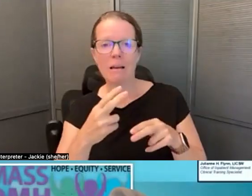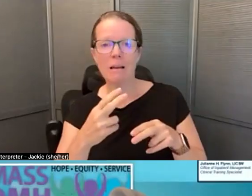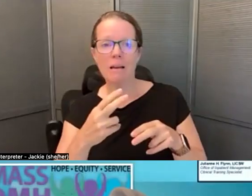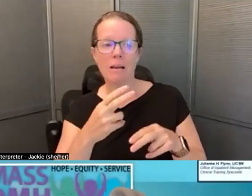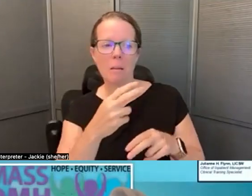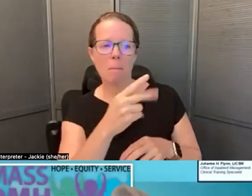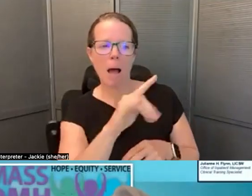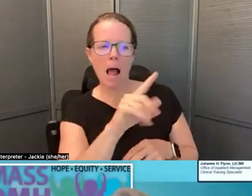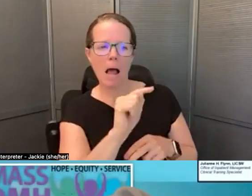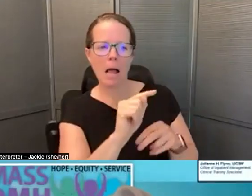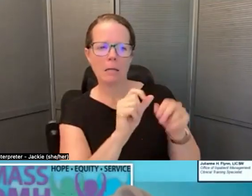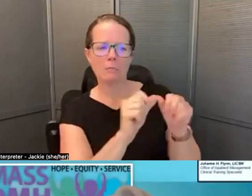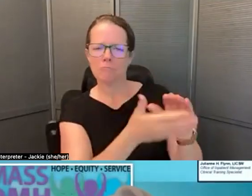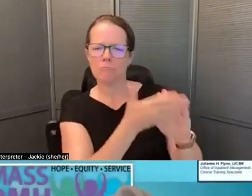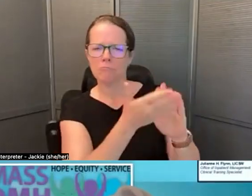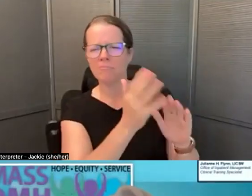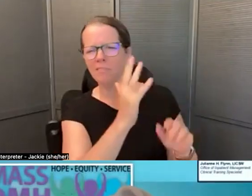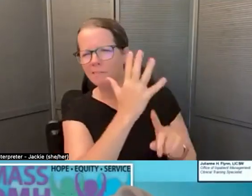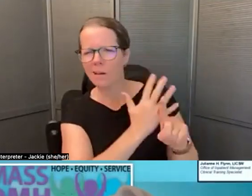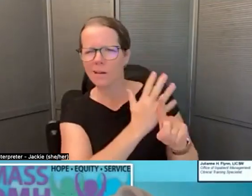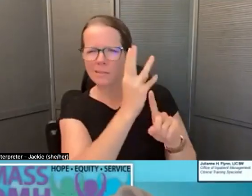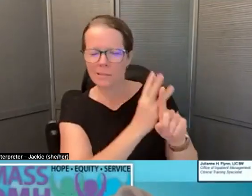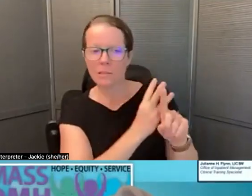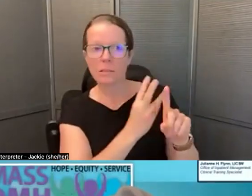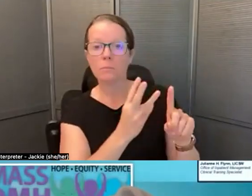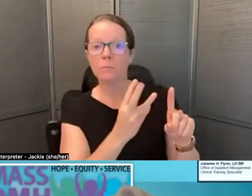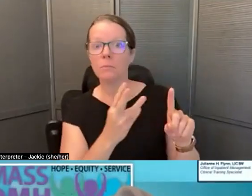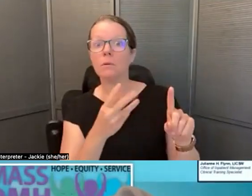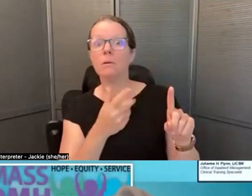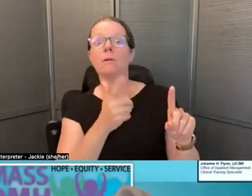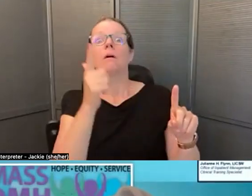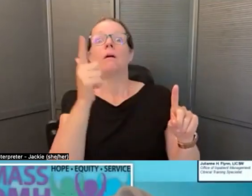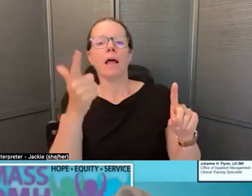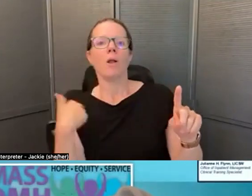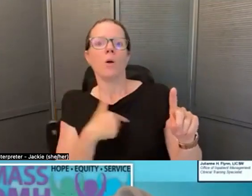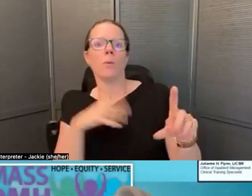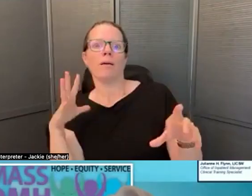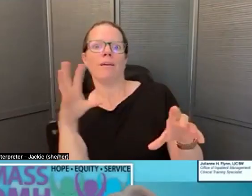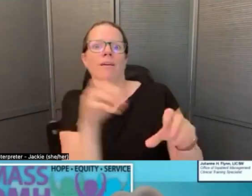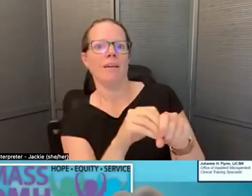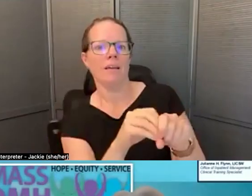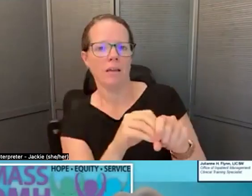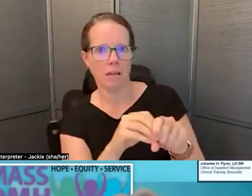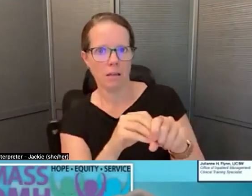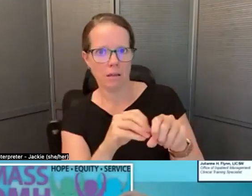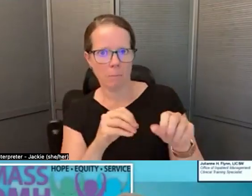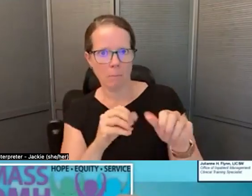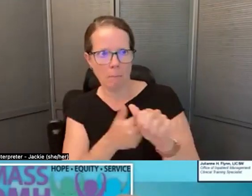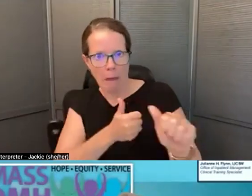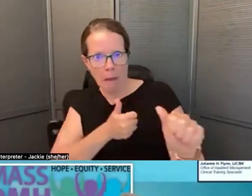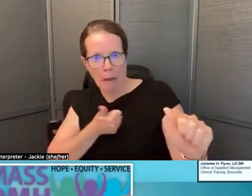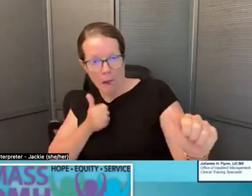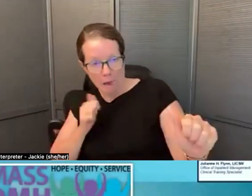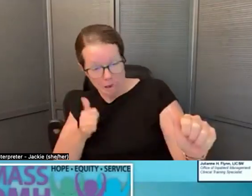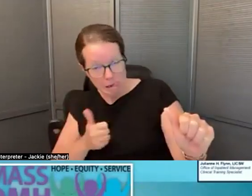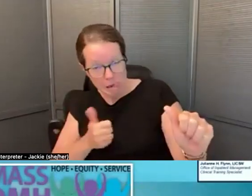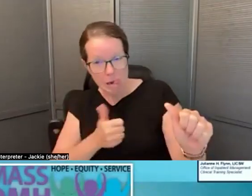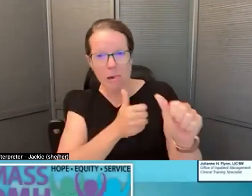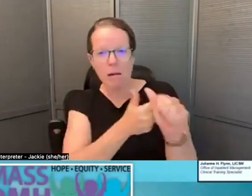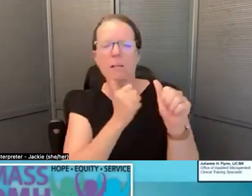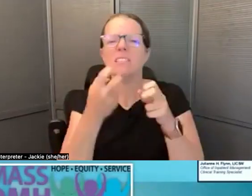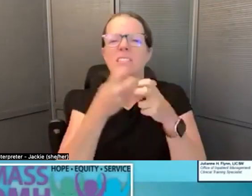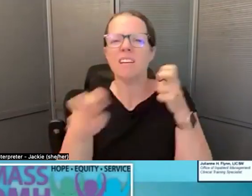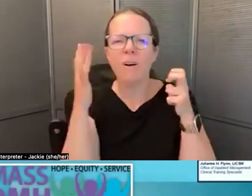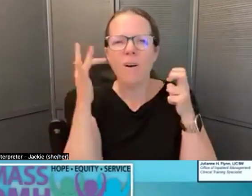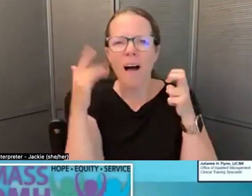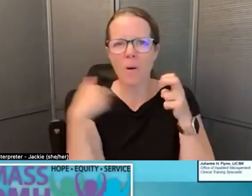6 months, 5 or 6 months prior to us jumping in. So that was a challenge in itself because it wasn't a pilot we were involved in.